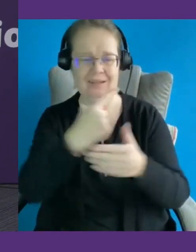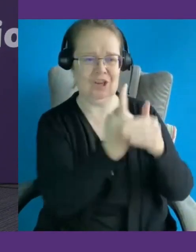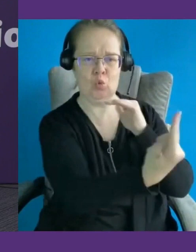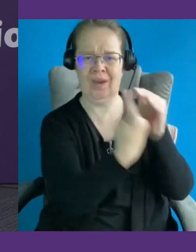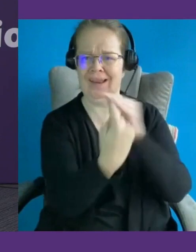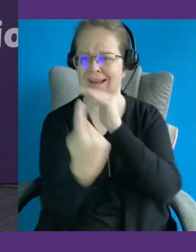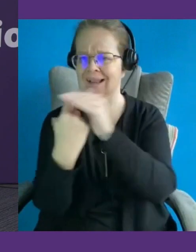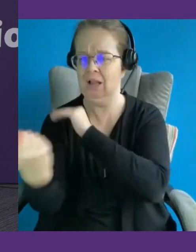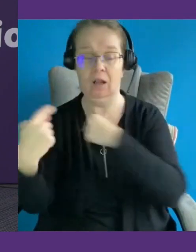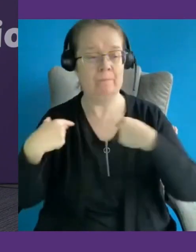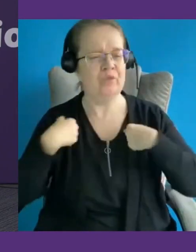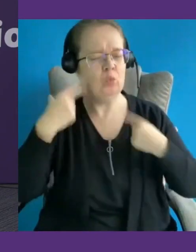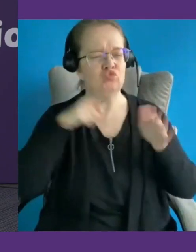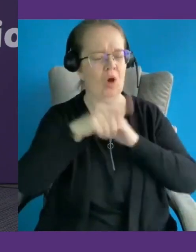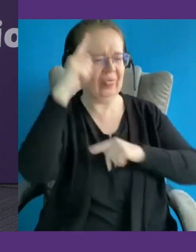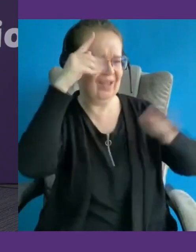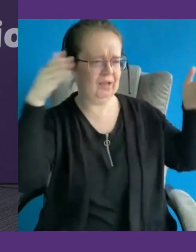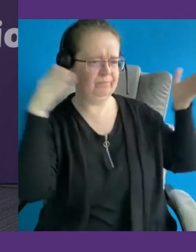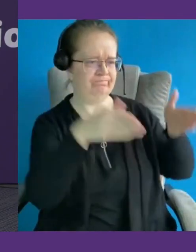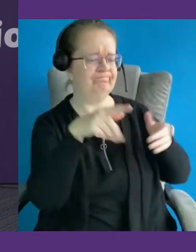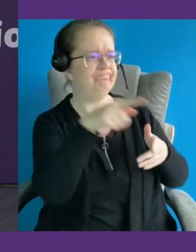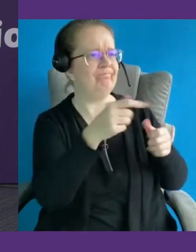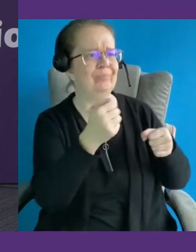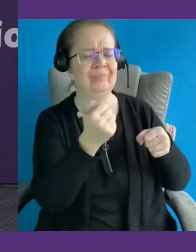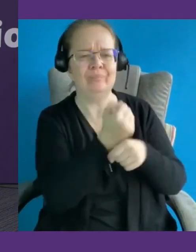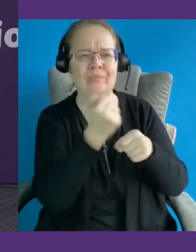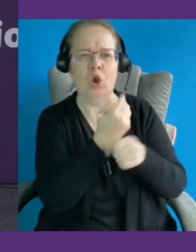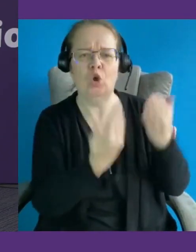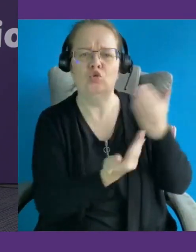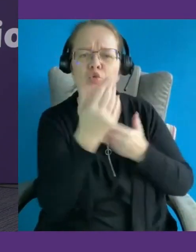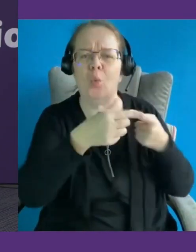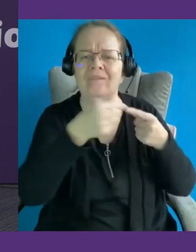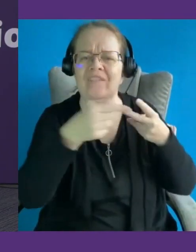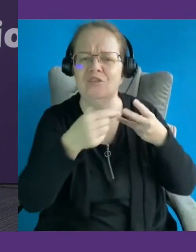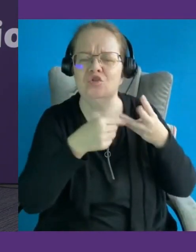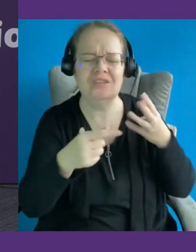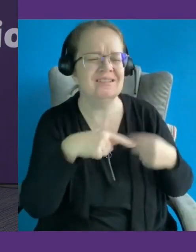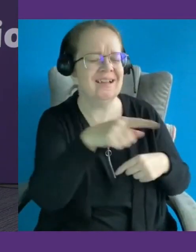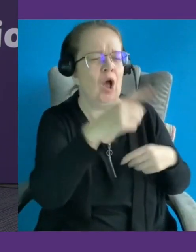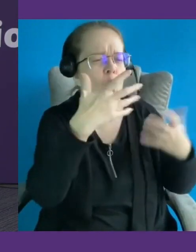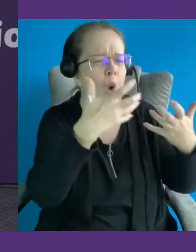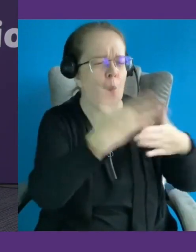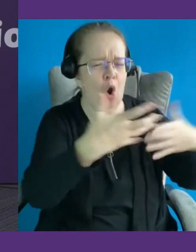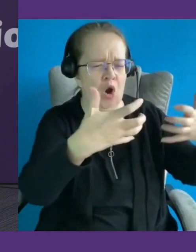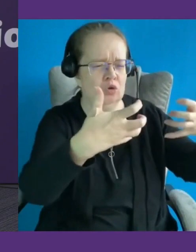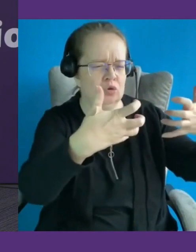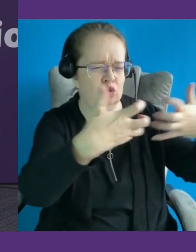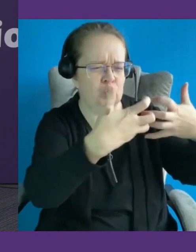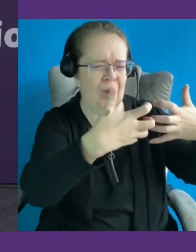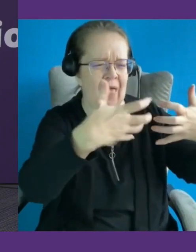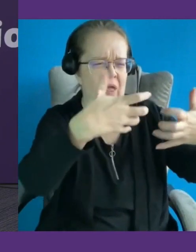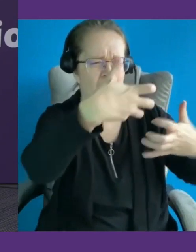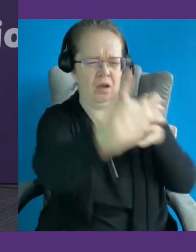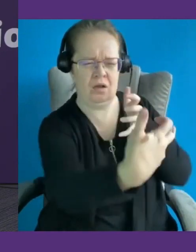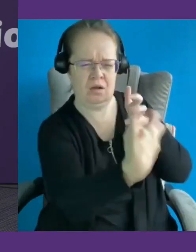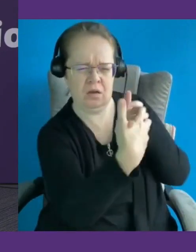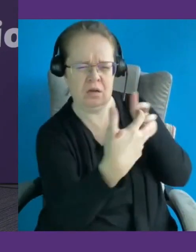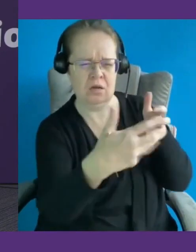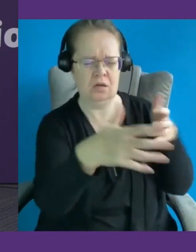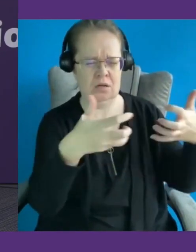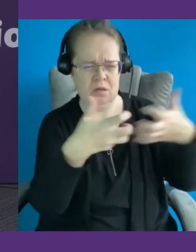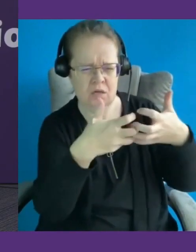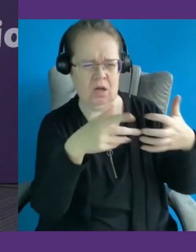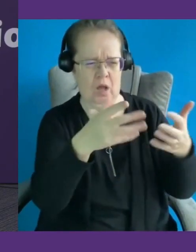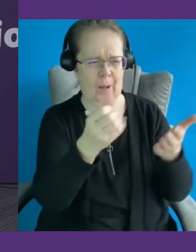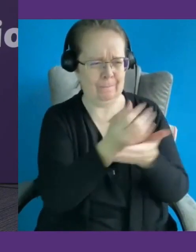try and think about building new features, we have to think about how they all work together, and how do we make sure that no matter what your